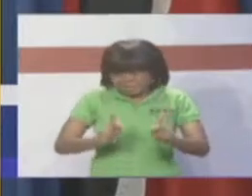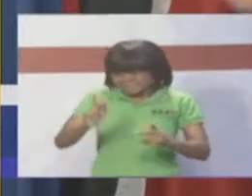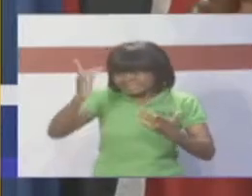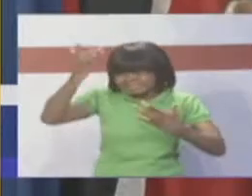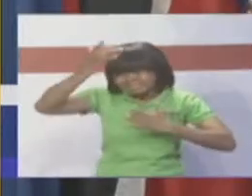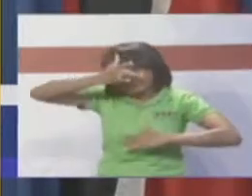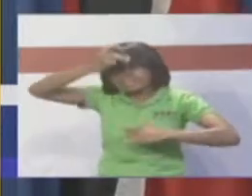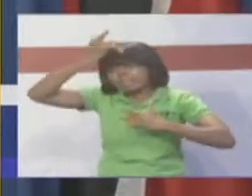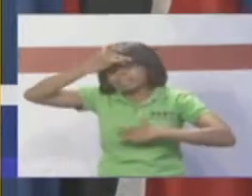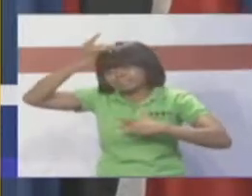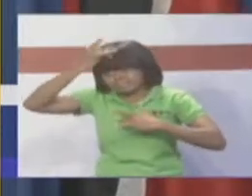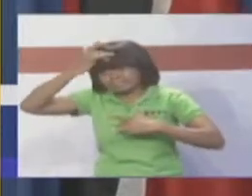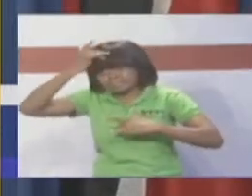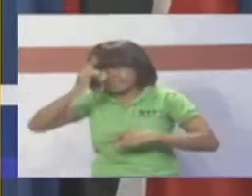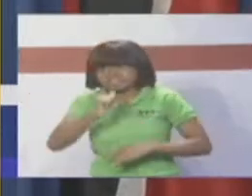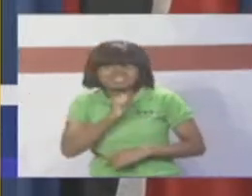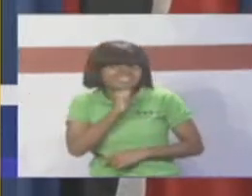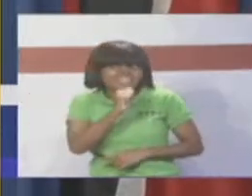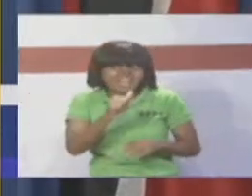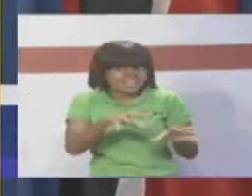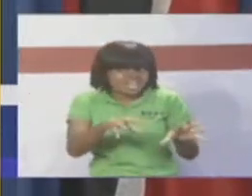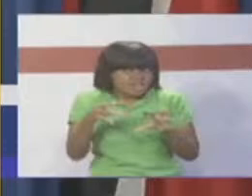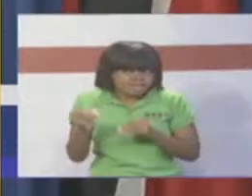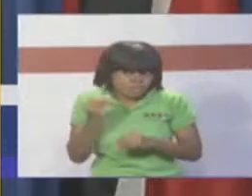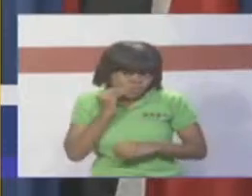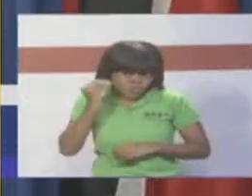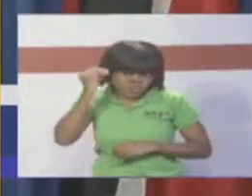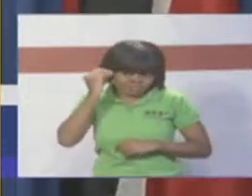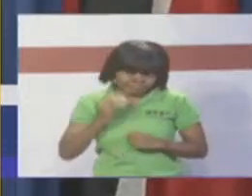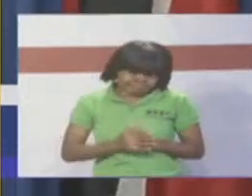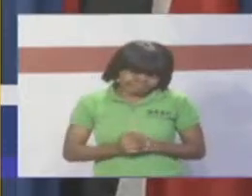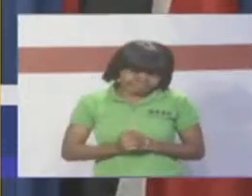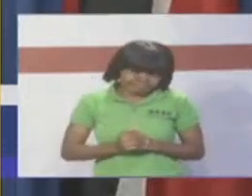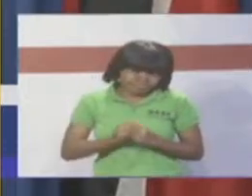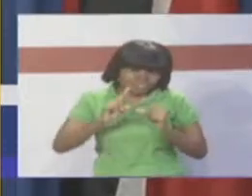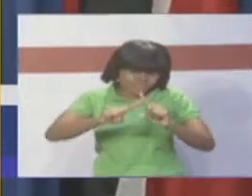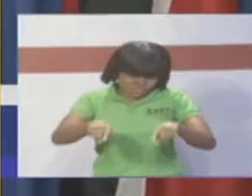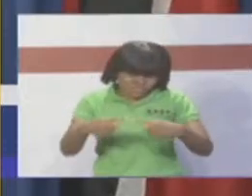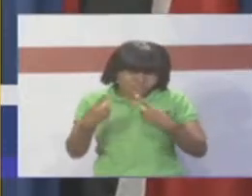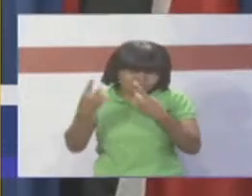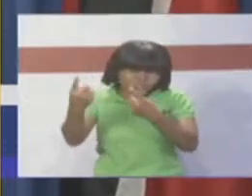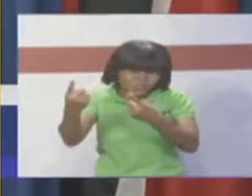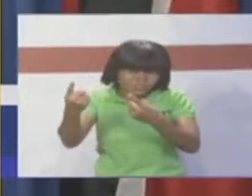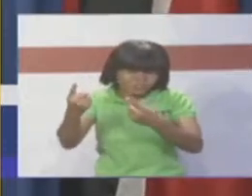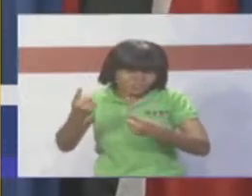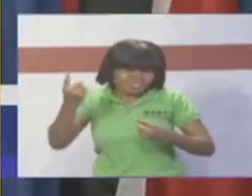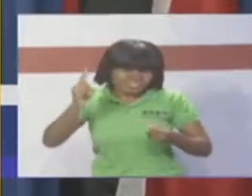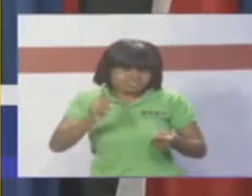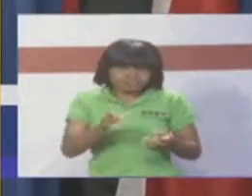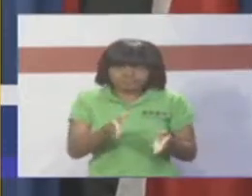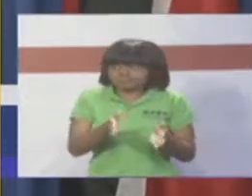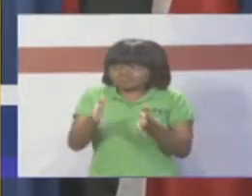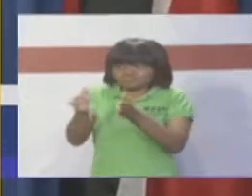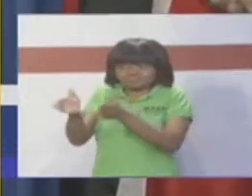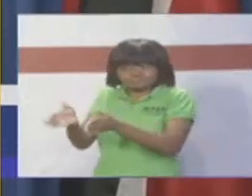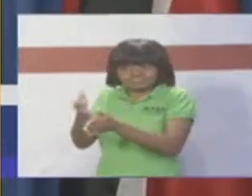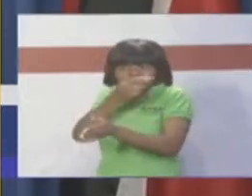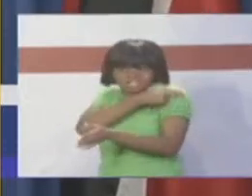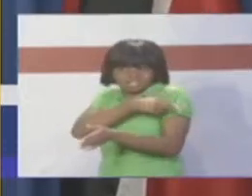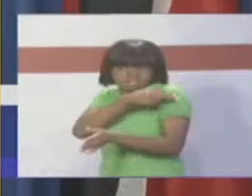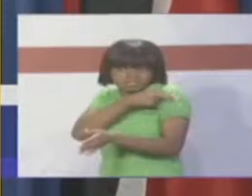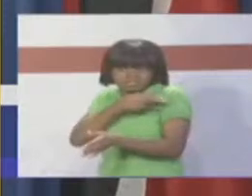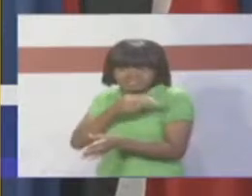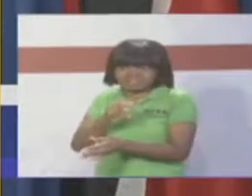not leaving home to go to the parallel healthcare hospital, they're going to the hospital. And once they get there, they become part of the hospital